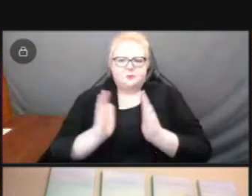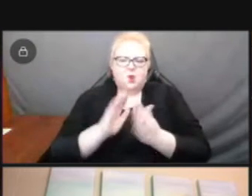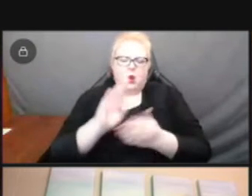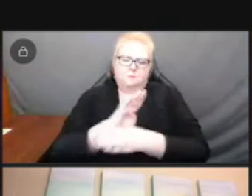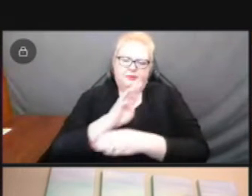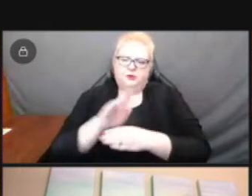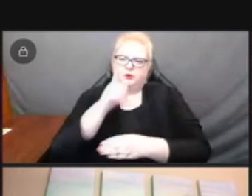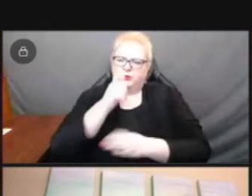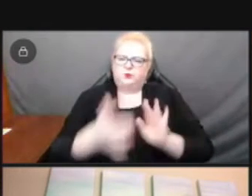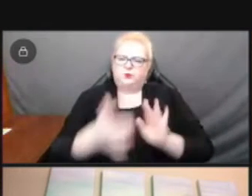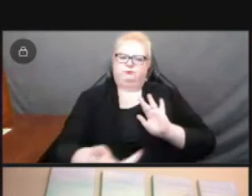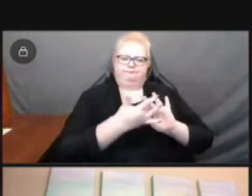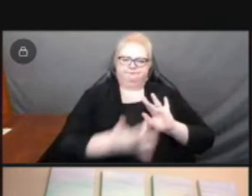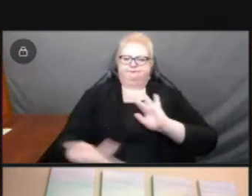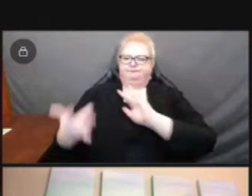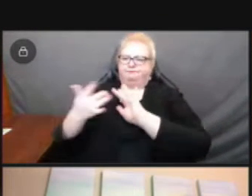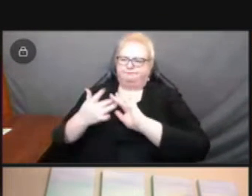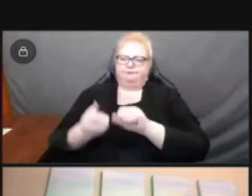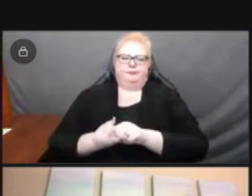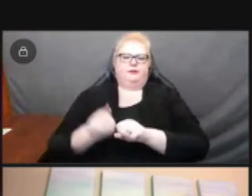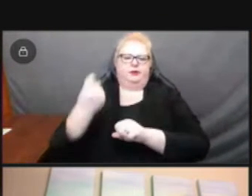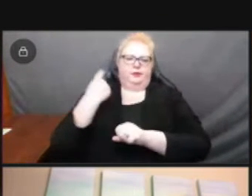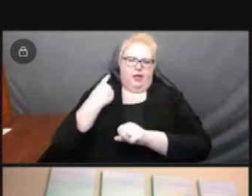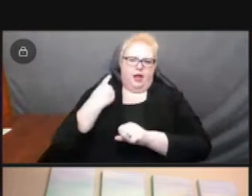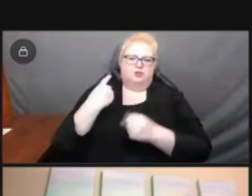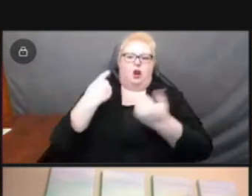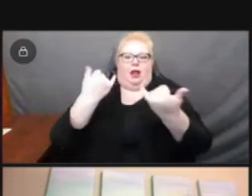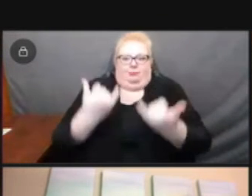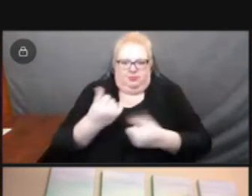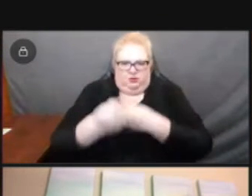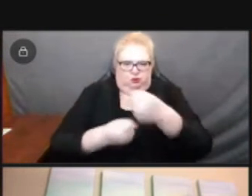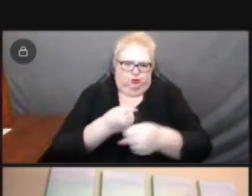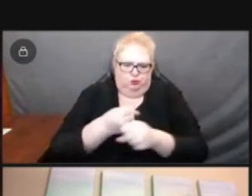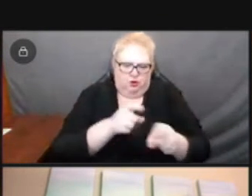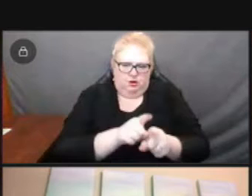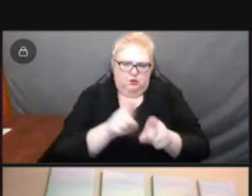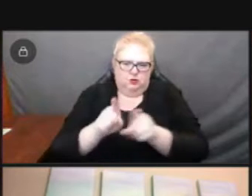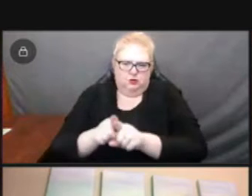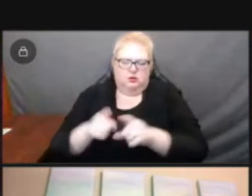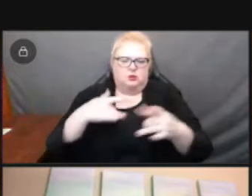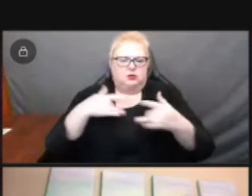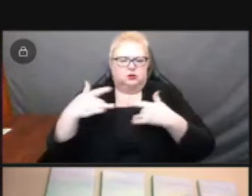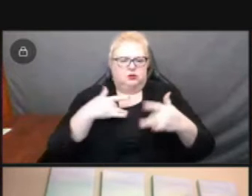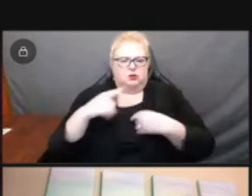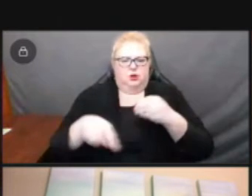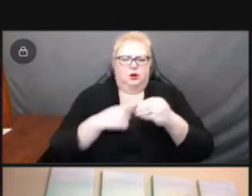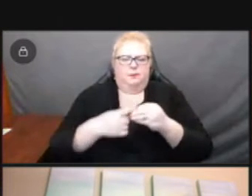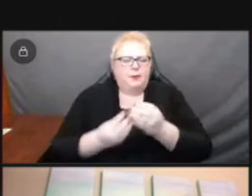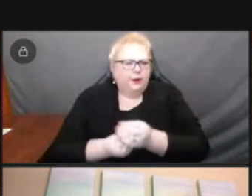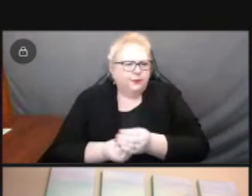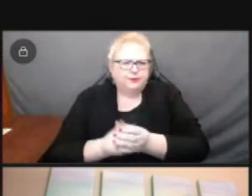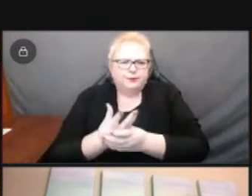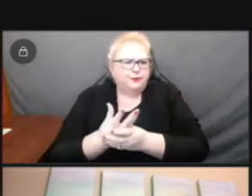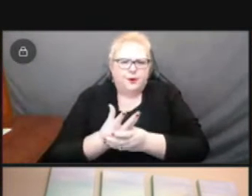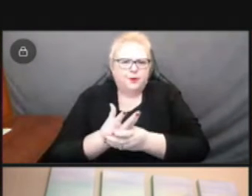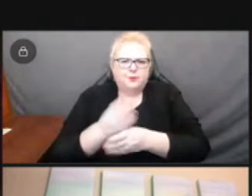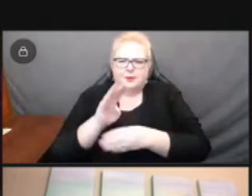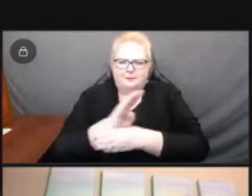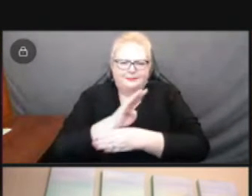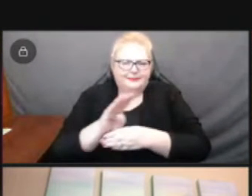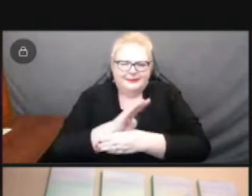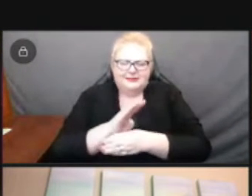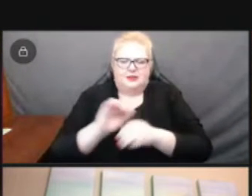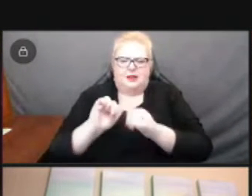year and this year concerned about the growth of their business with ideas that could help